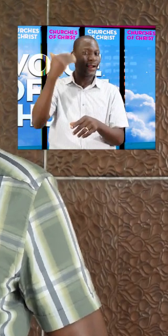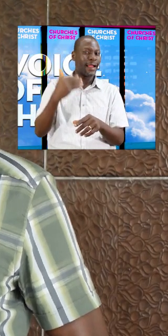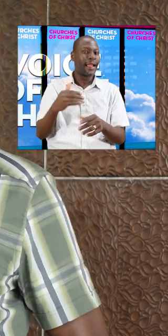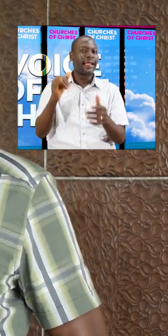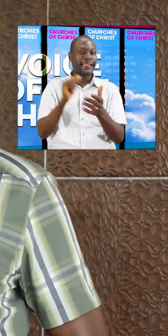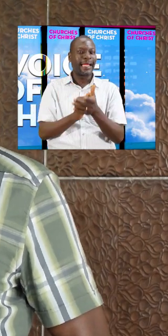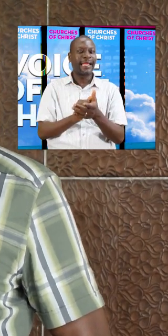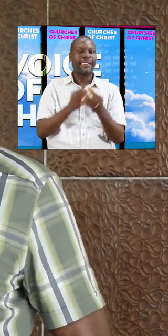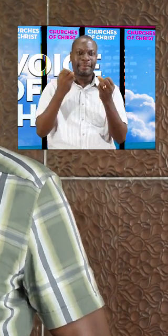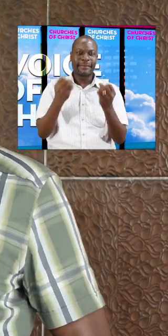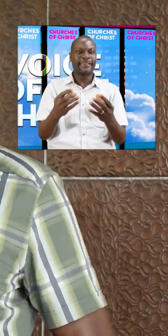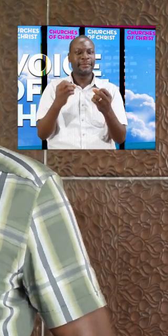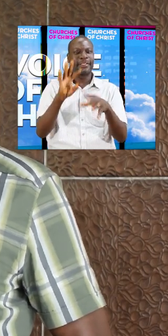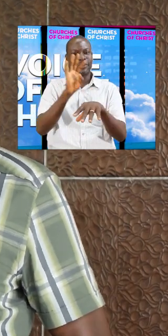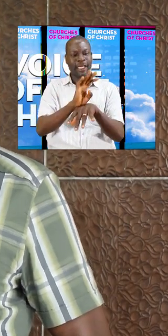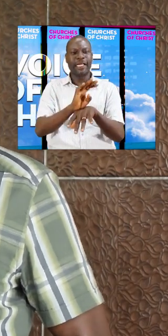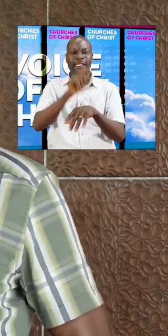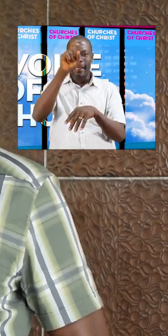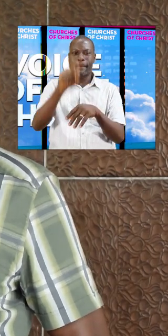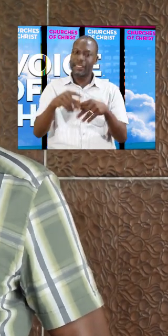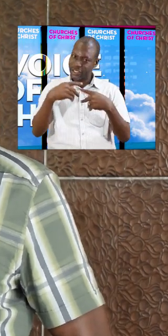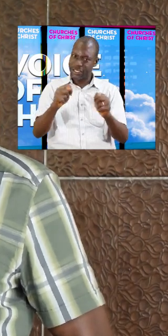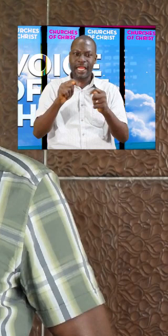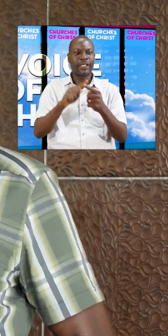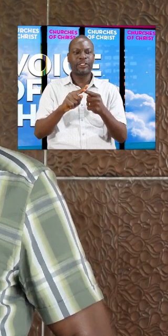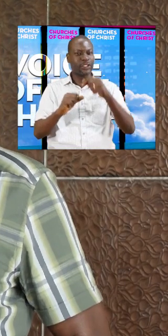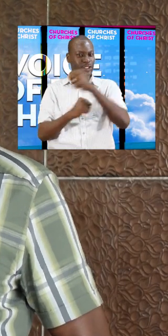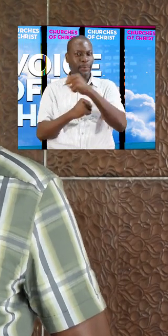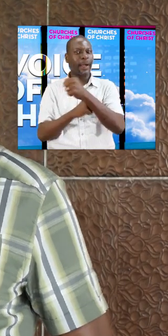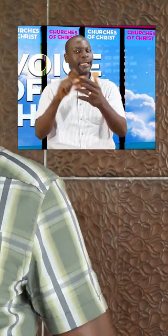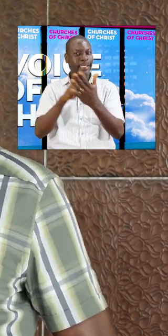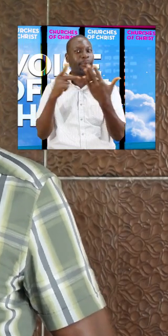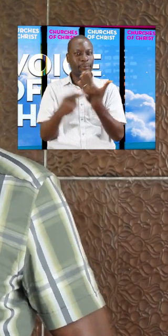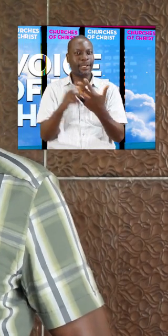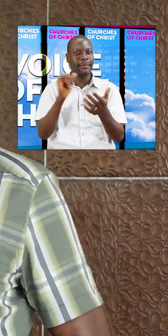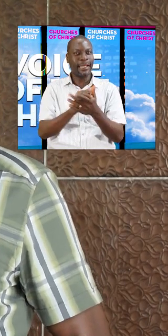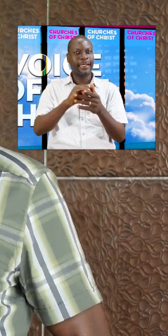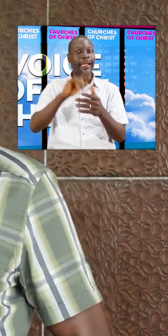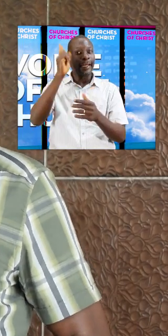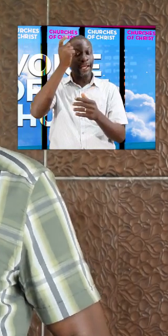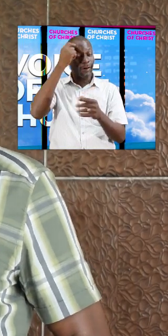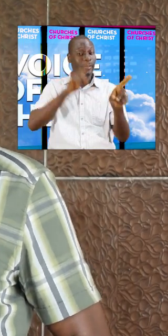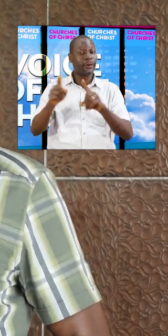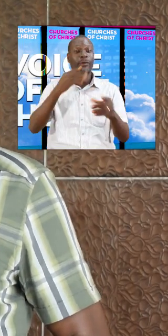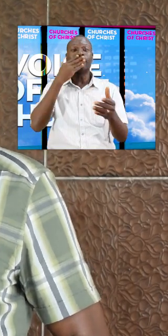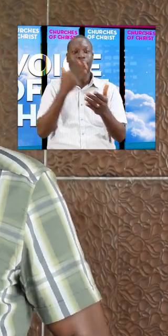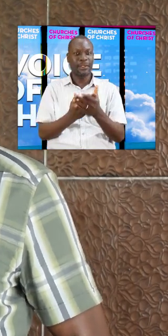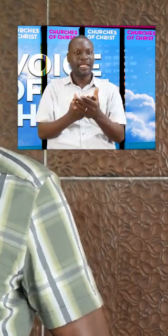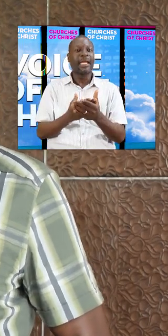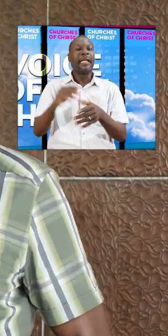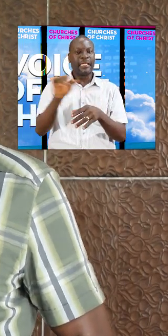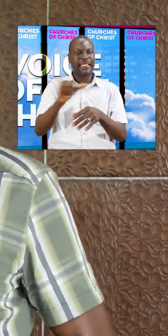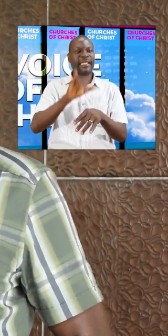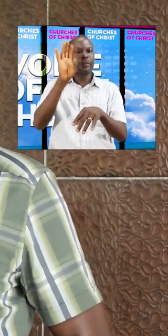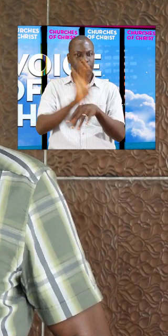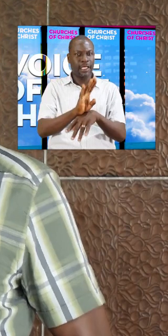asorefo ebo modin etumi boa dwumadi a aban edi a eye papa na asofo no anso so se suku no ne